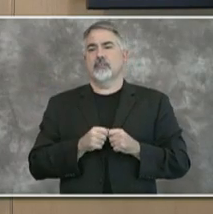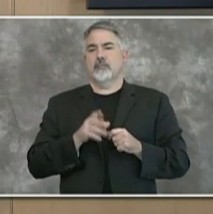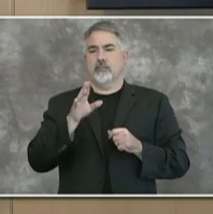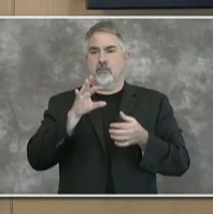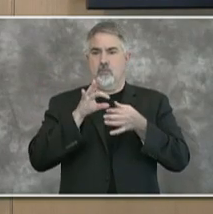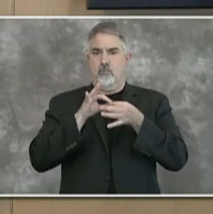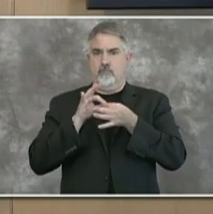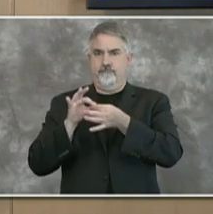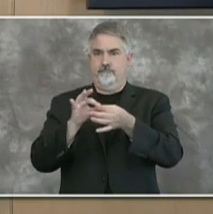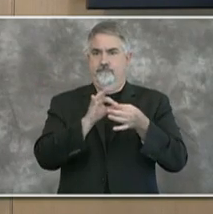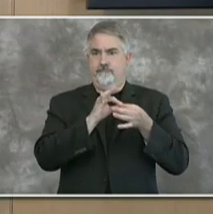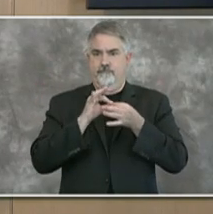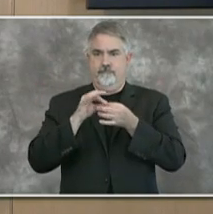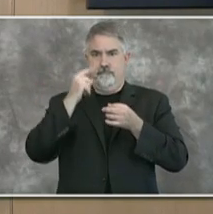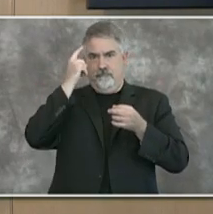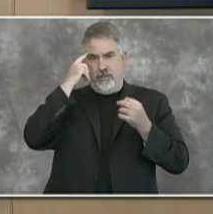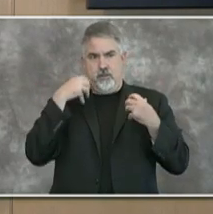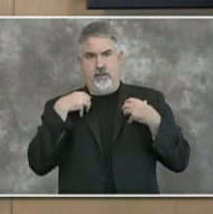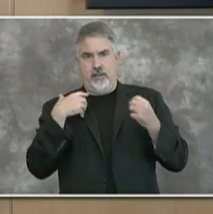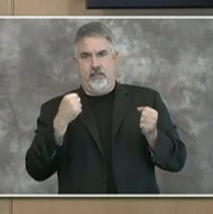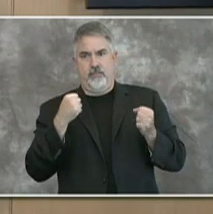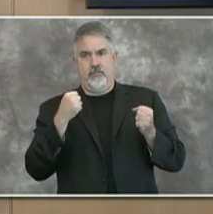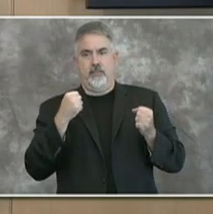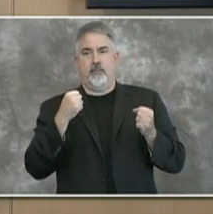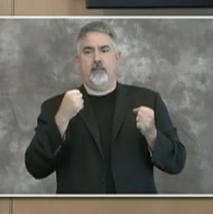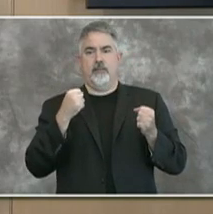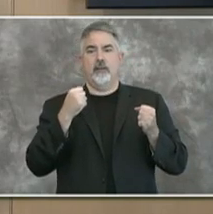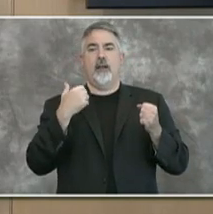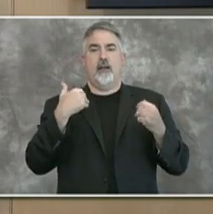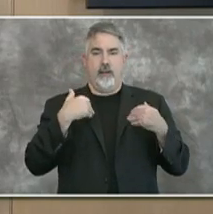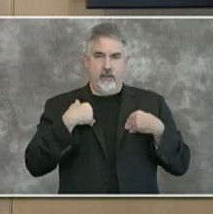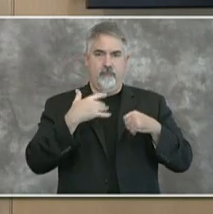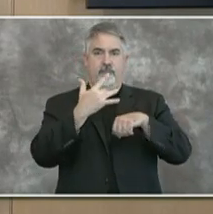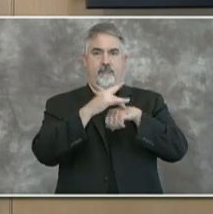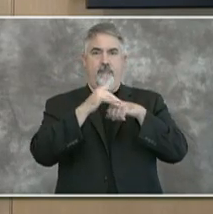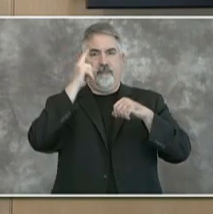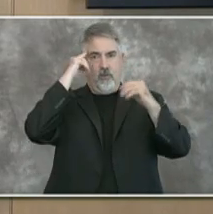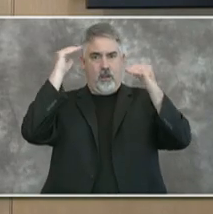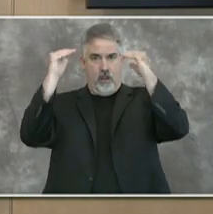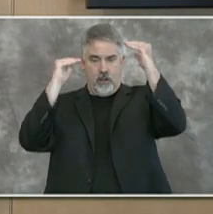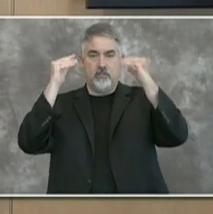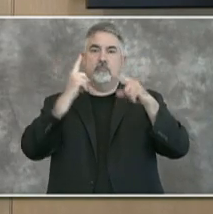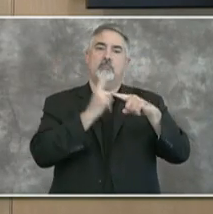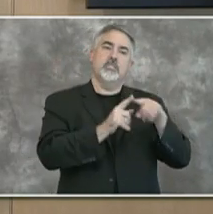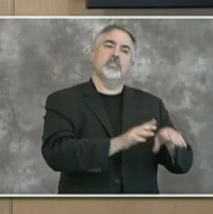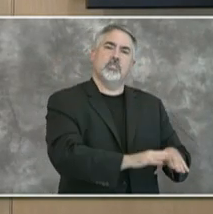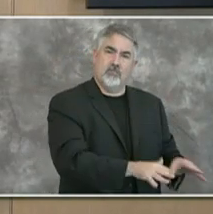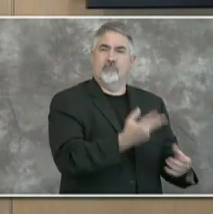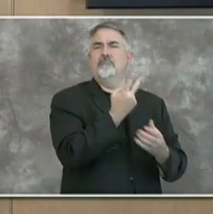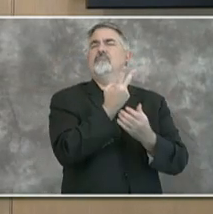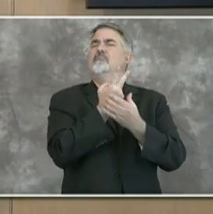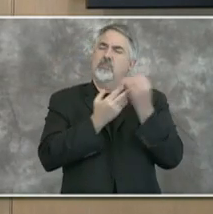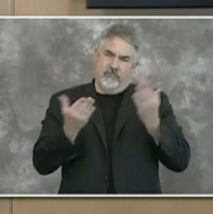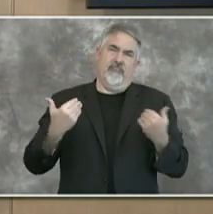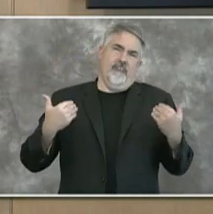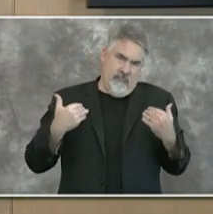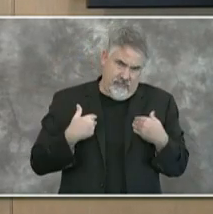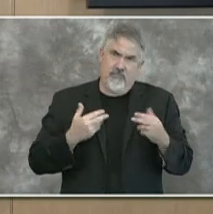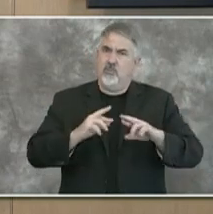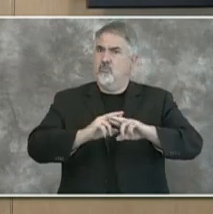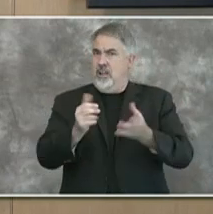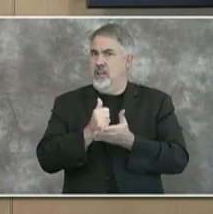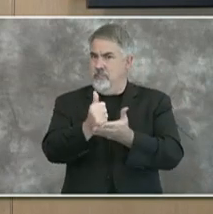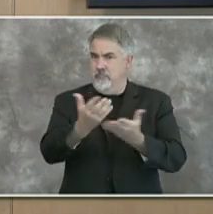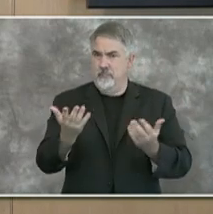use services are still available for adults and for children. Lots of them will be telephonic. So in